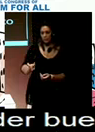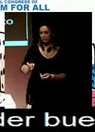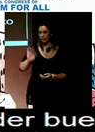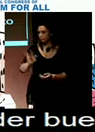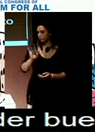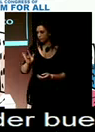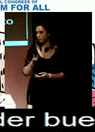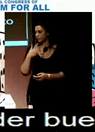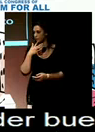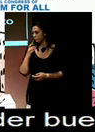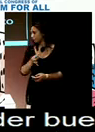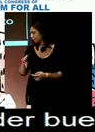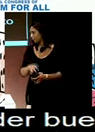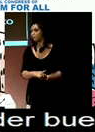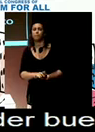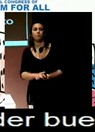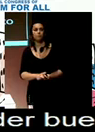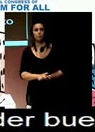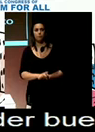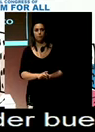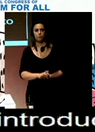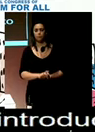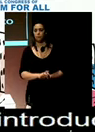I need a remote control. Okay.